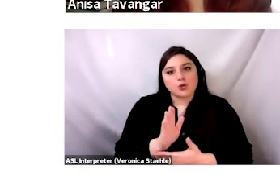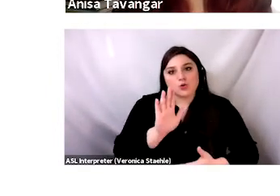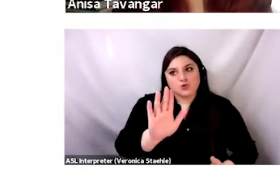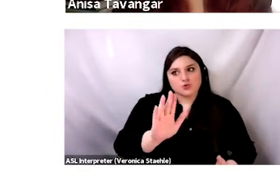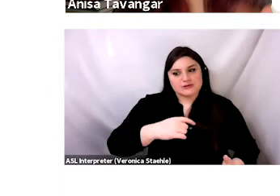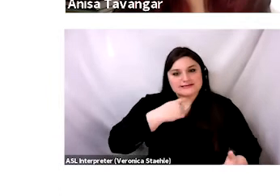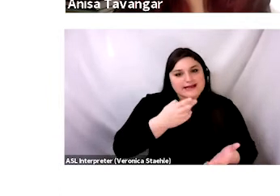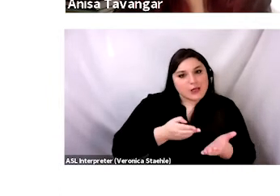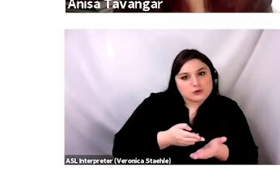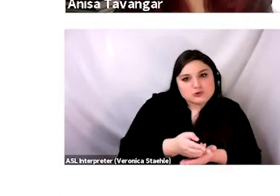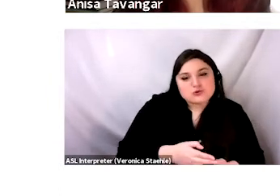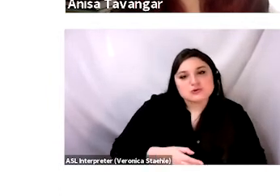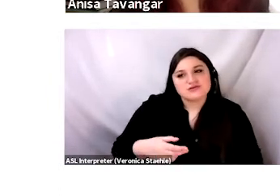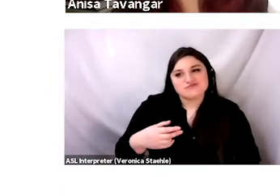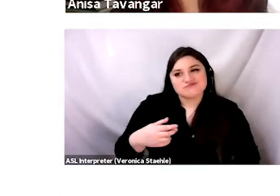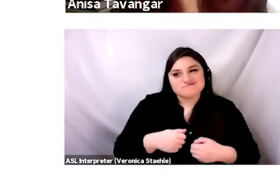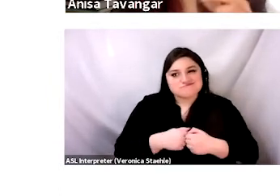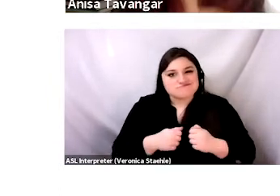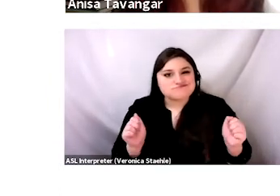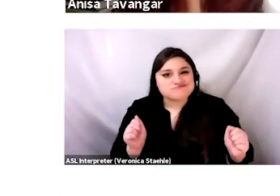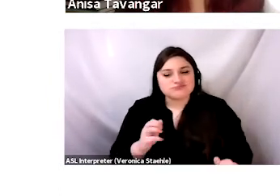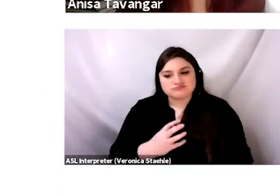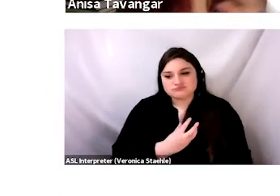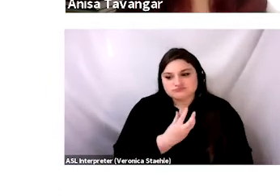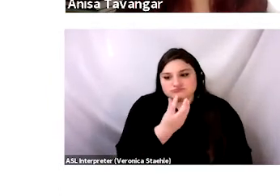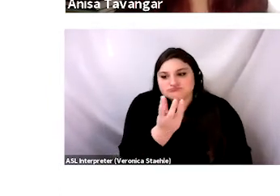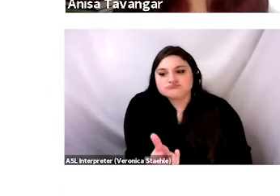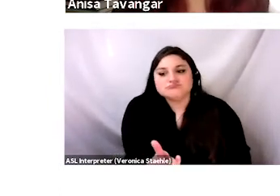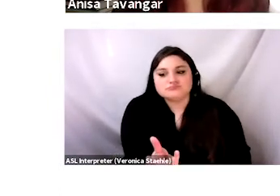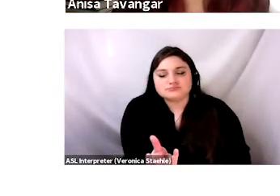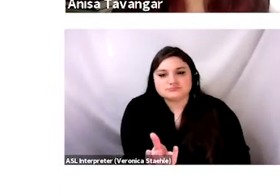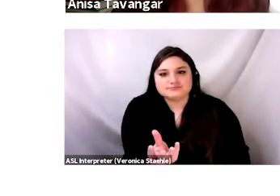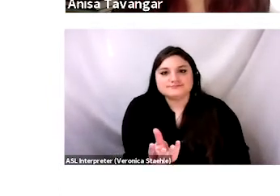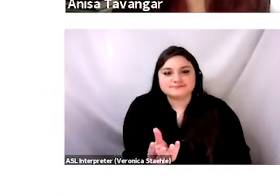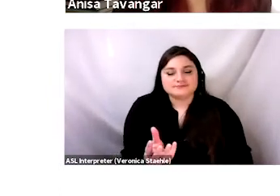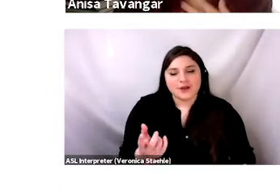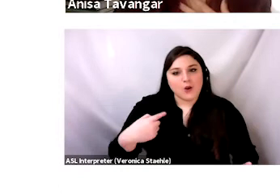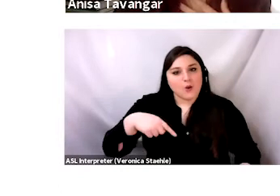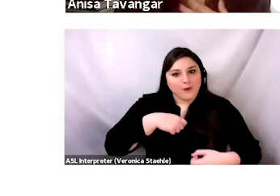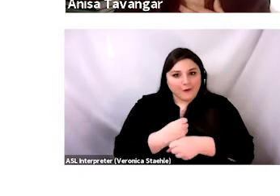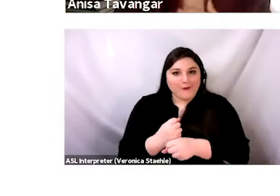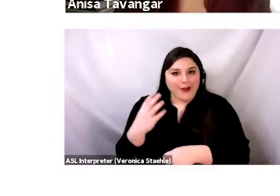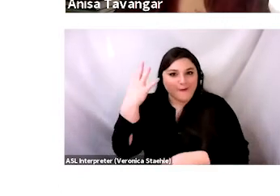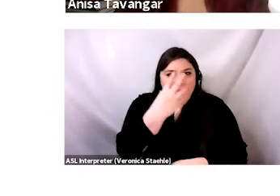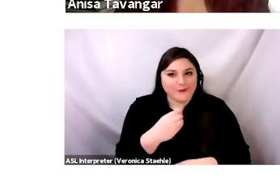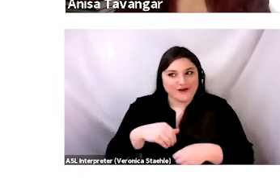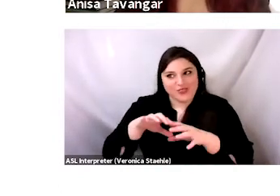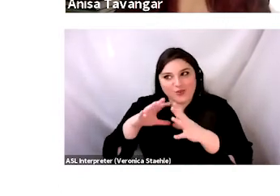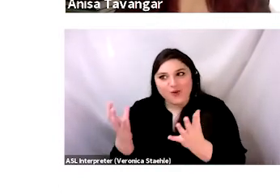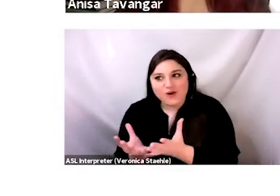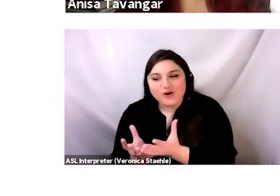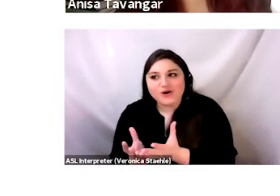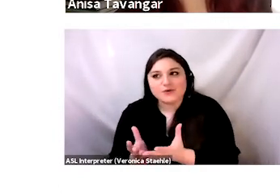that, when we express these qualities, we really are creating beauty in the world, and in ourselves, and that